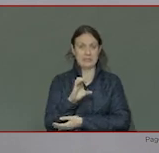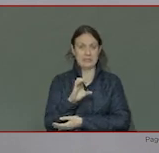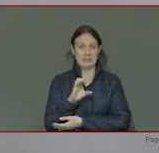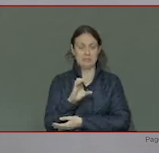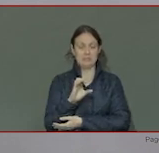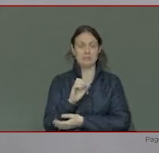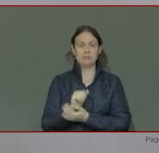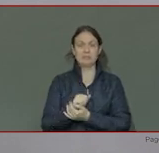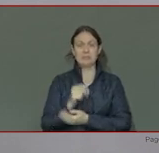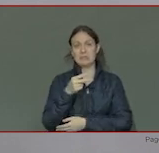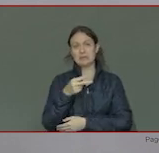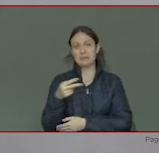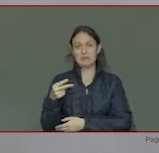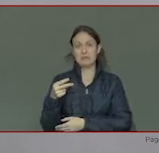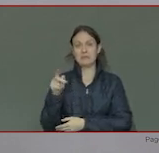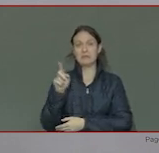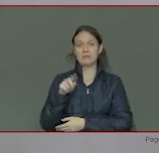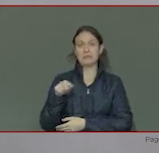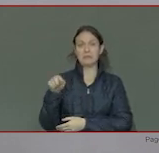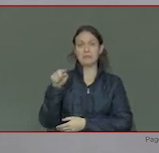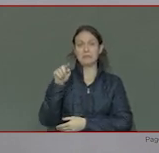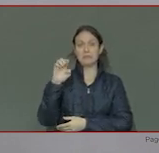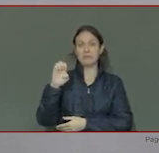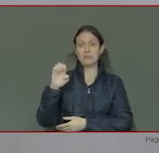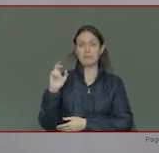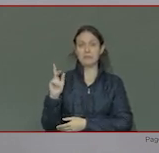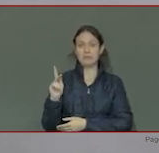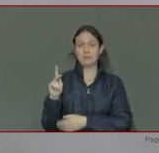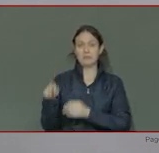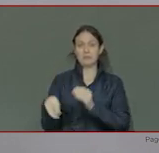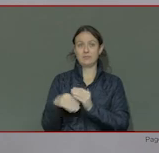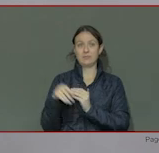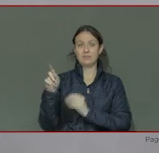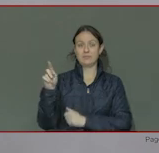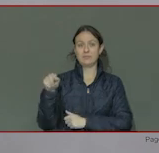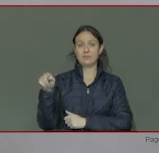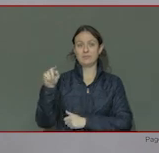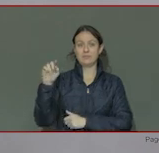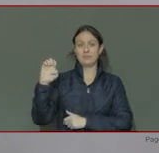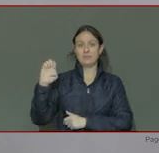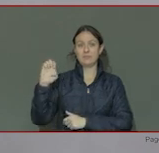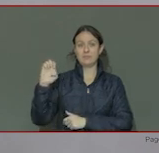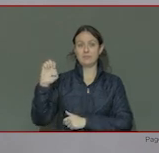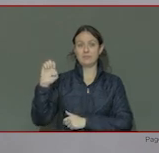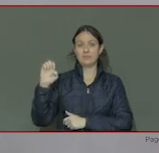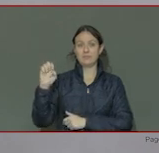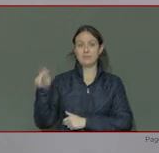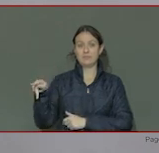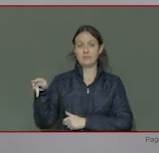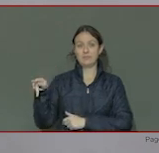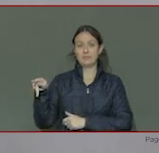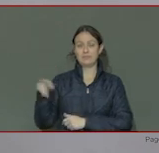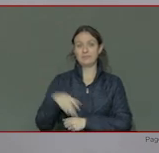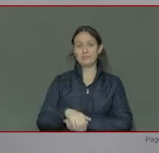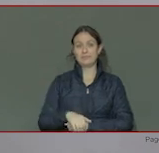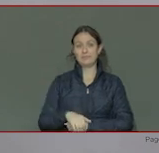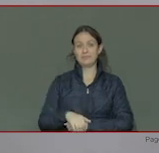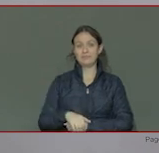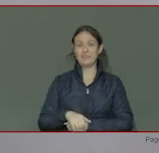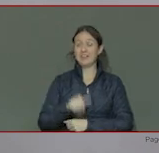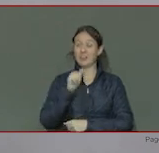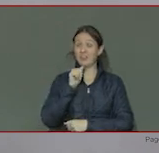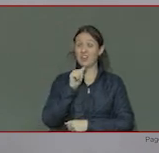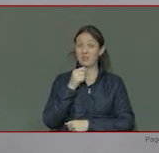WNC equals delta EK plus delta EP. So anything, if they